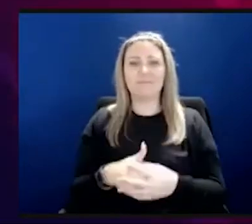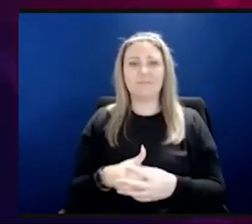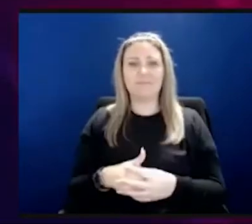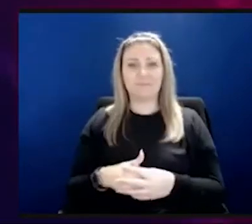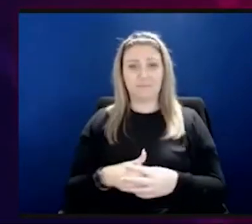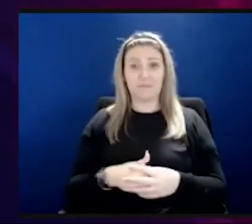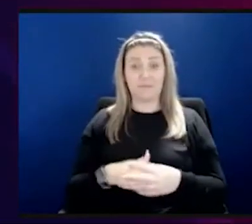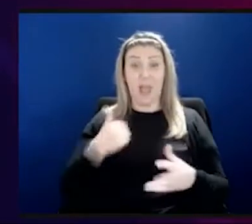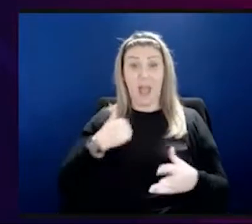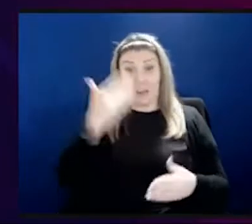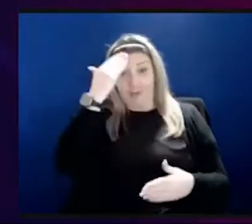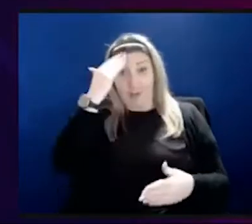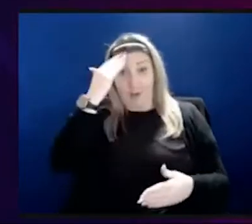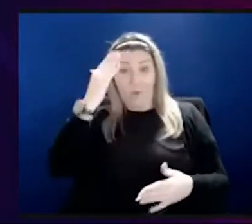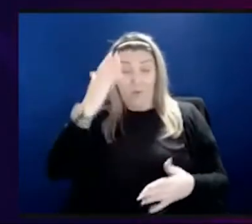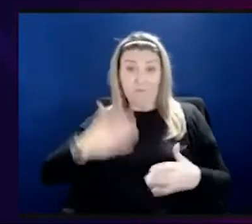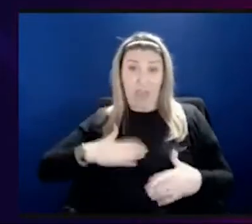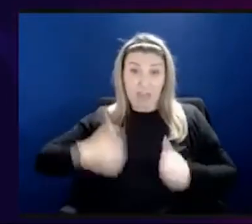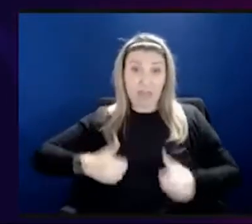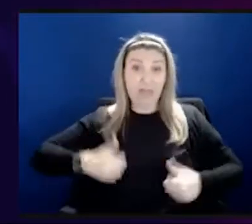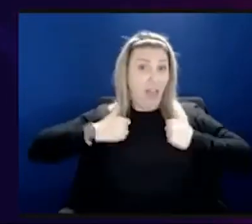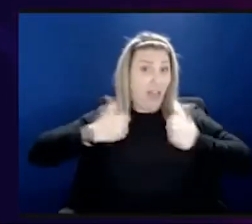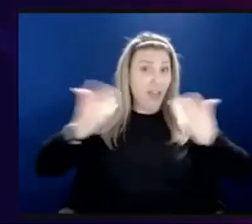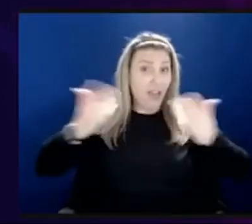I know that life's here to live, and I'm living it,